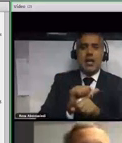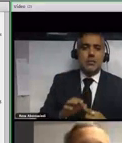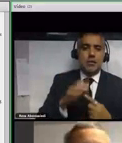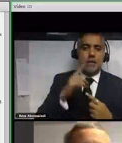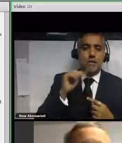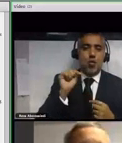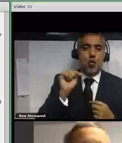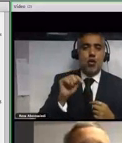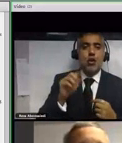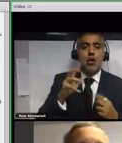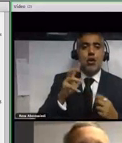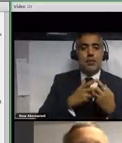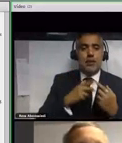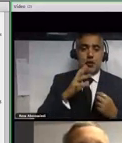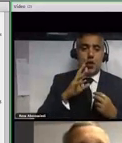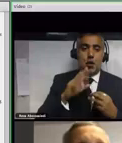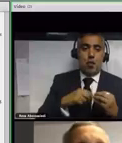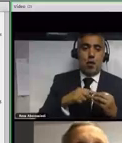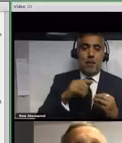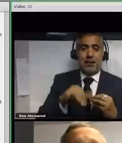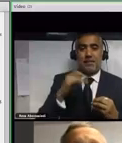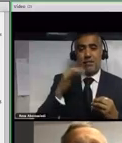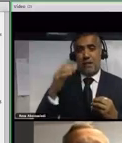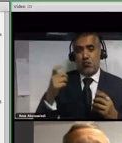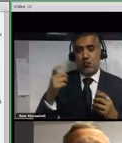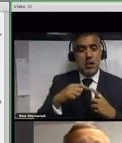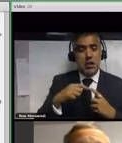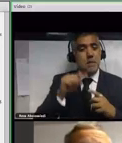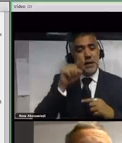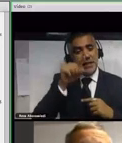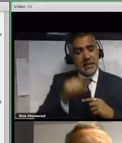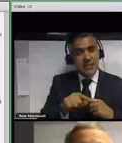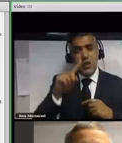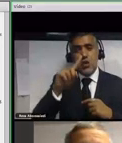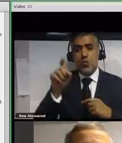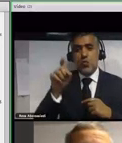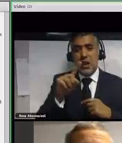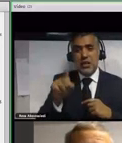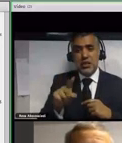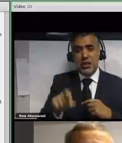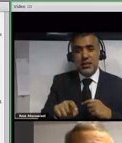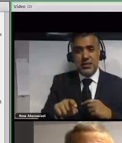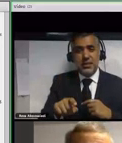I can talk more about that if people have questions about it. But these questions have been